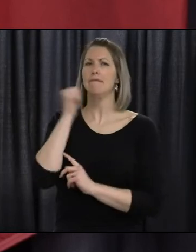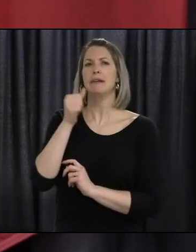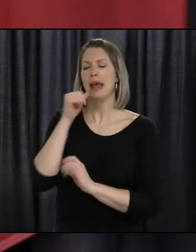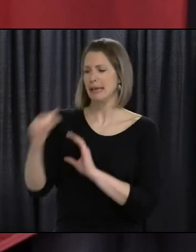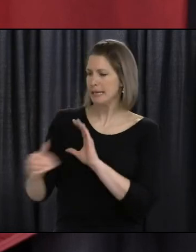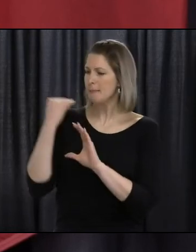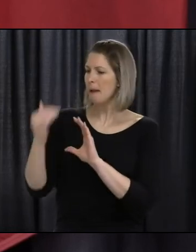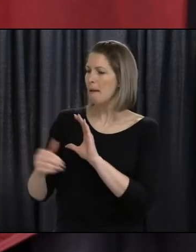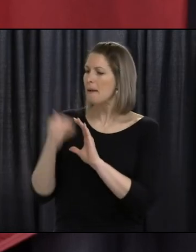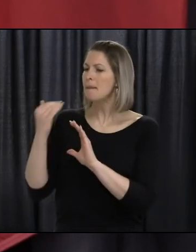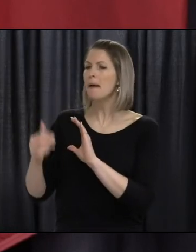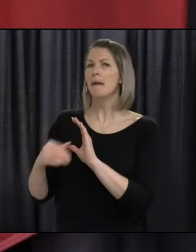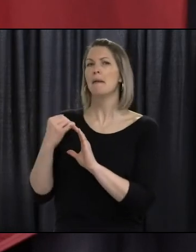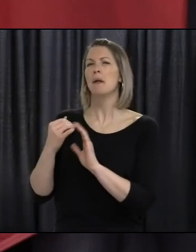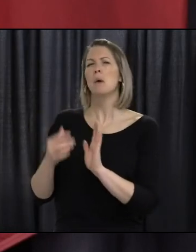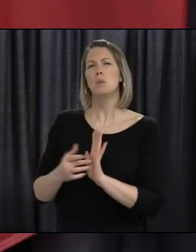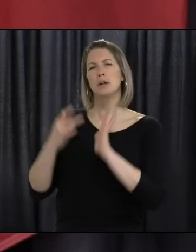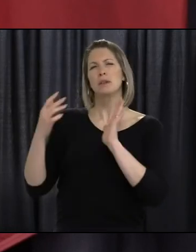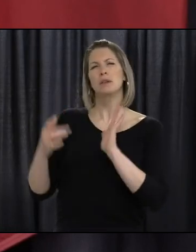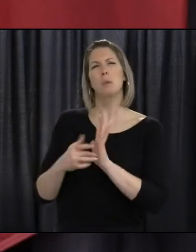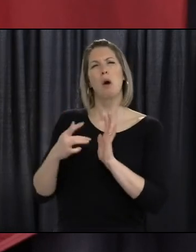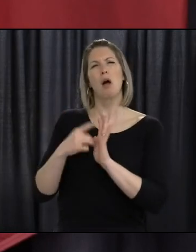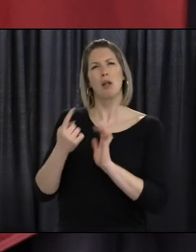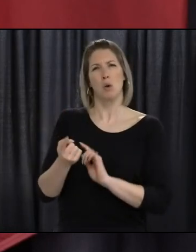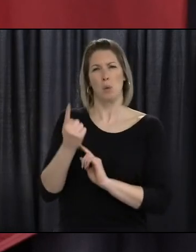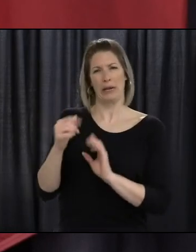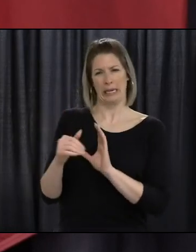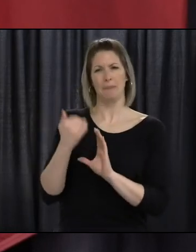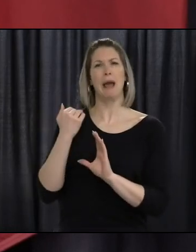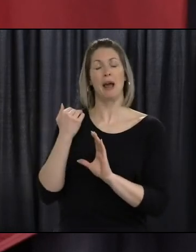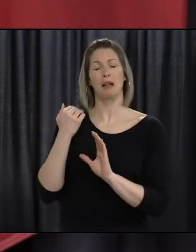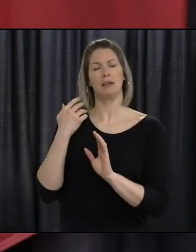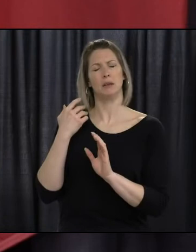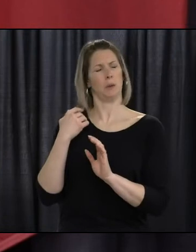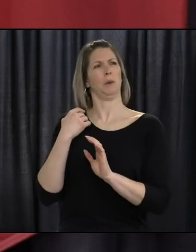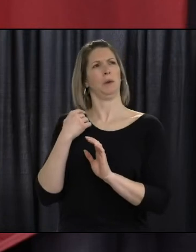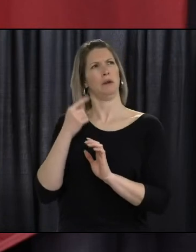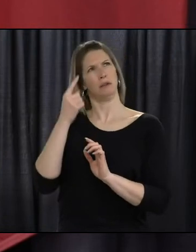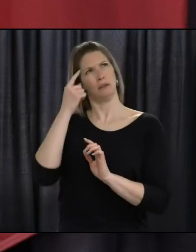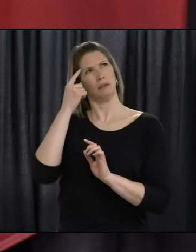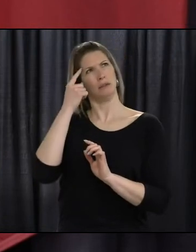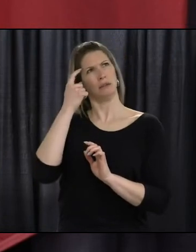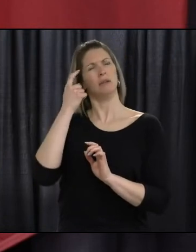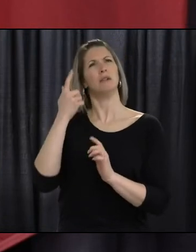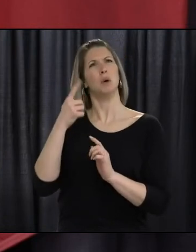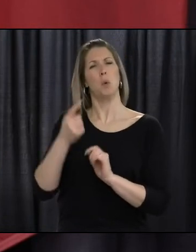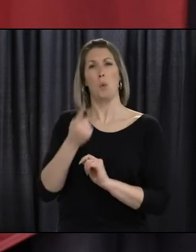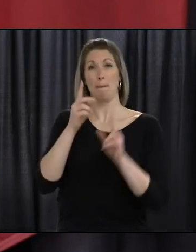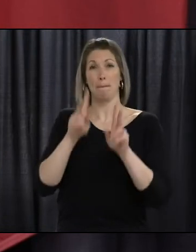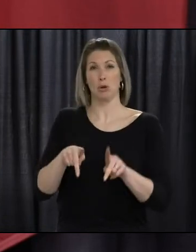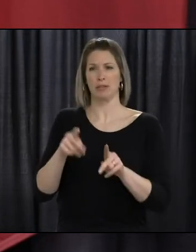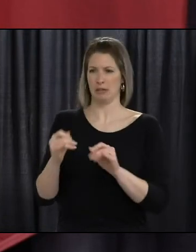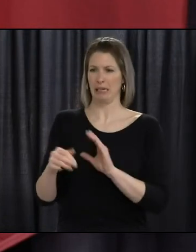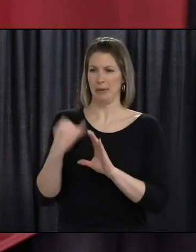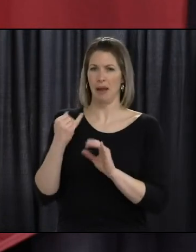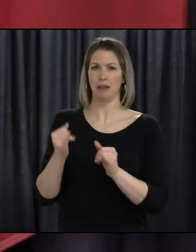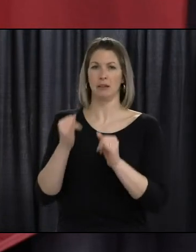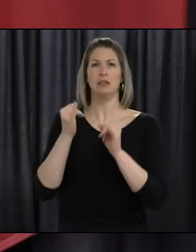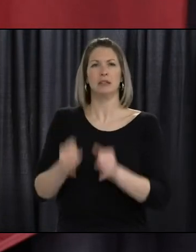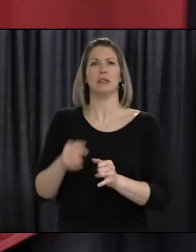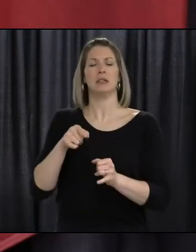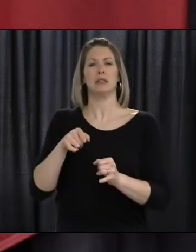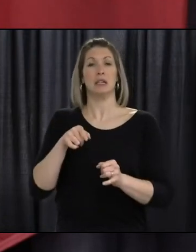to time we get a few that would really stick out. A few days ago, I had an email from an individual who admittedly said that he was